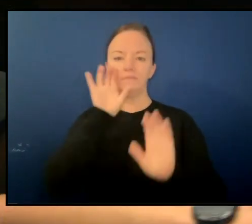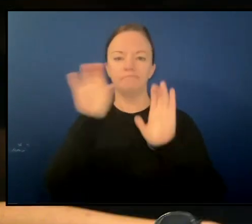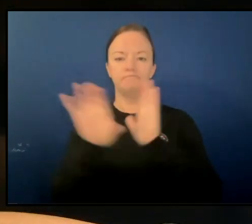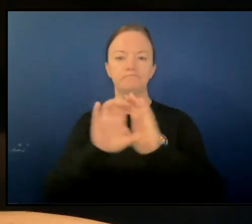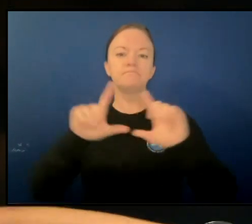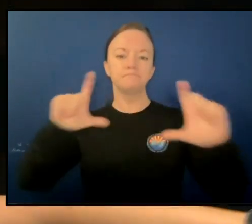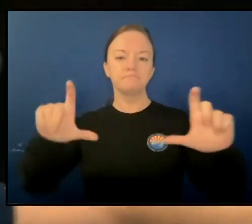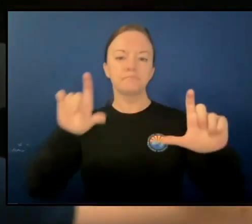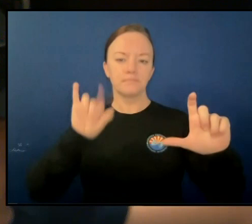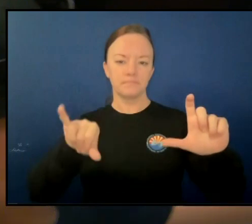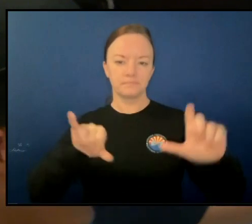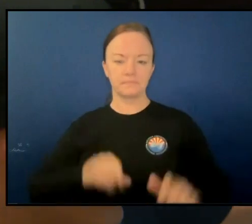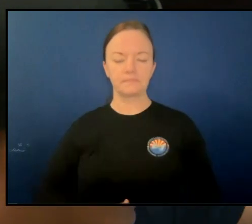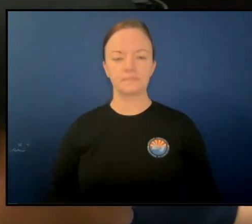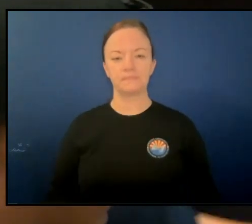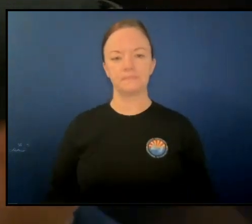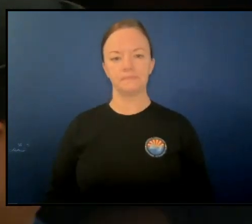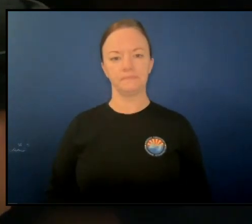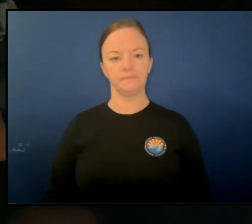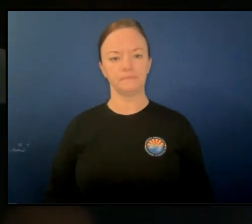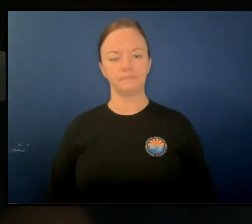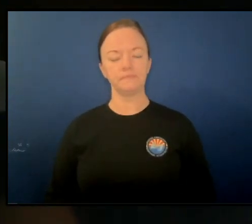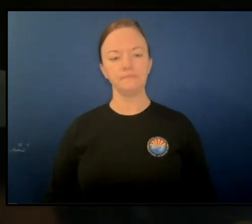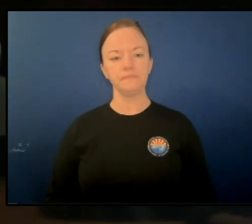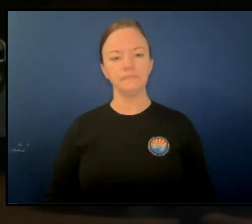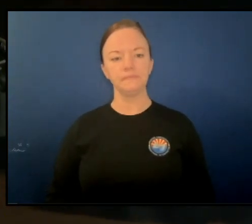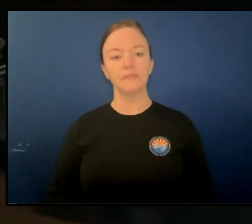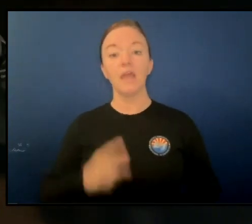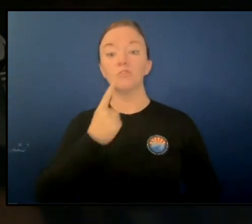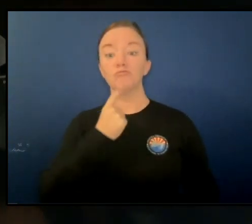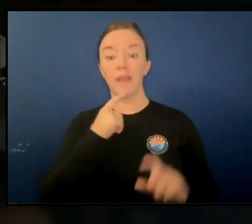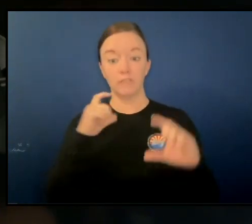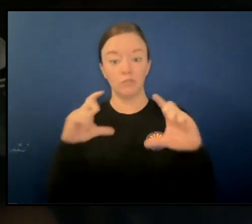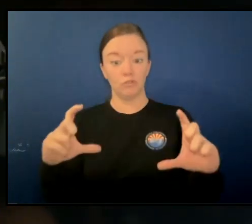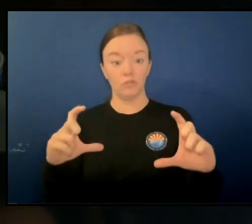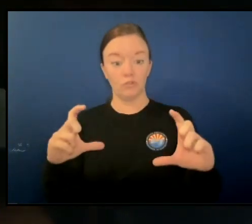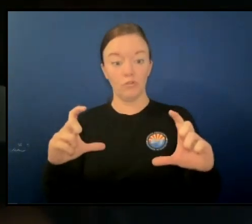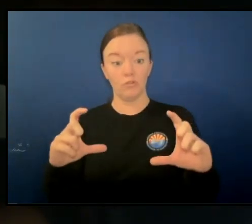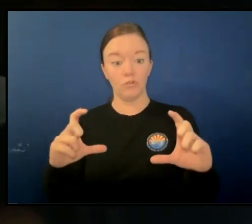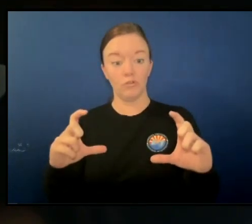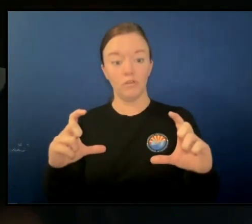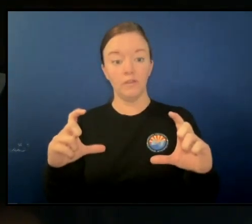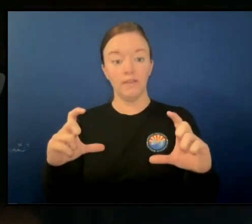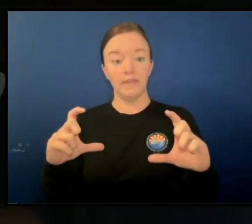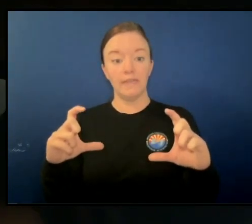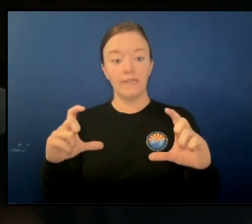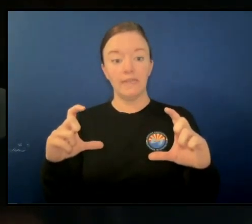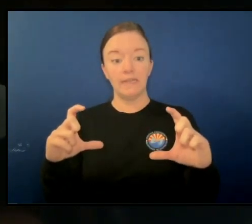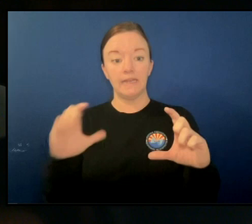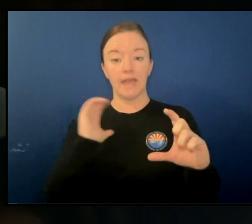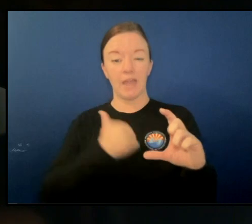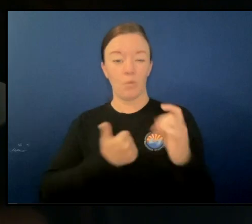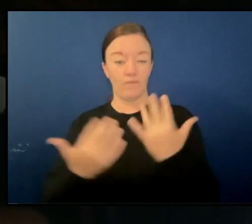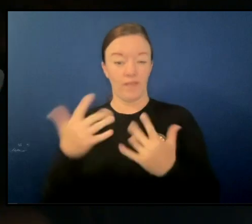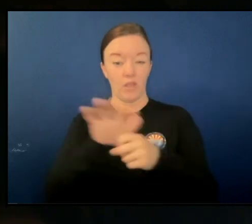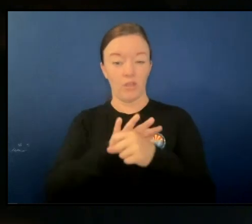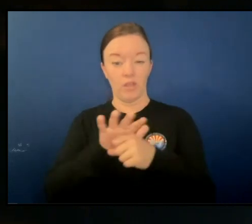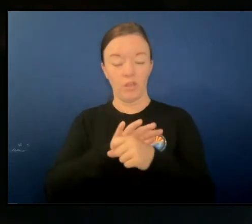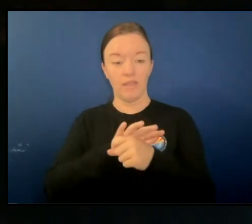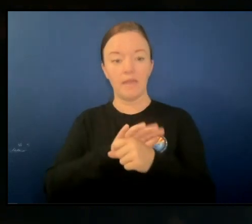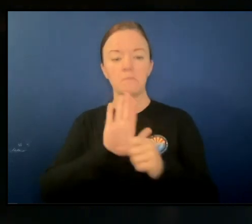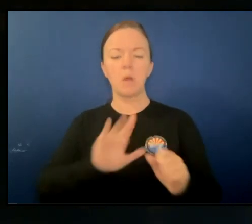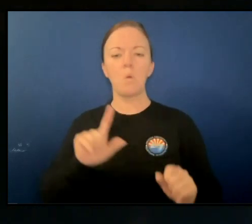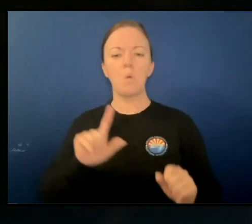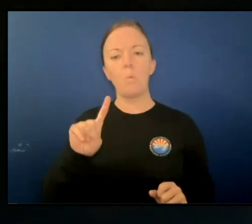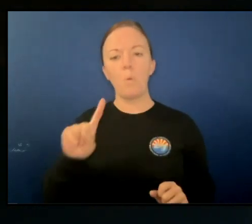forecast is showing. So in that circled red area where we are here, we're looking at anywhere from about 1/10 to